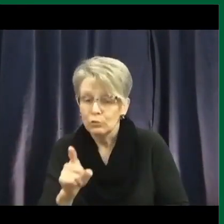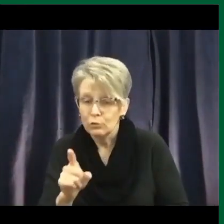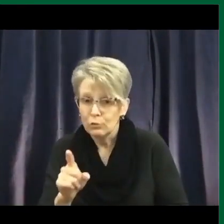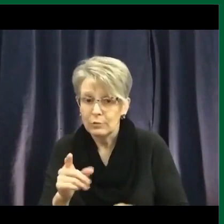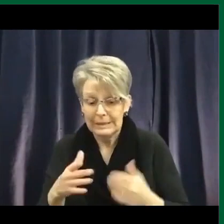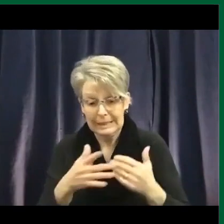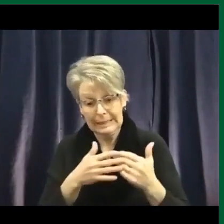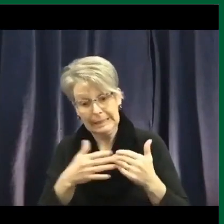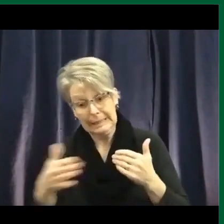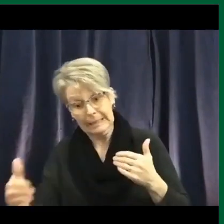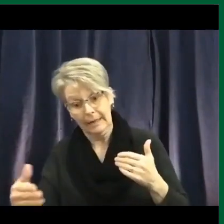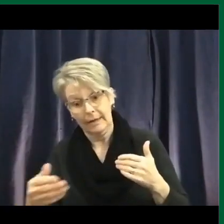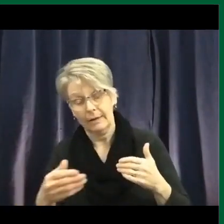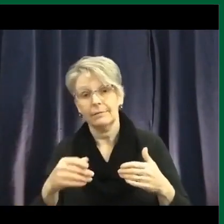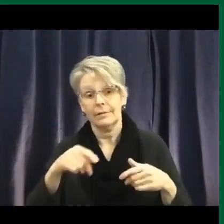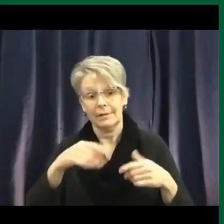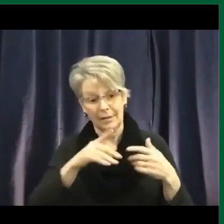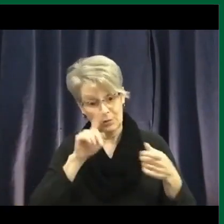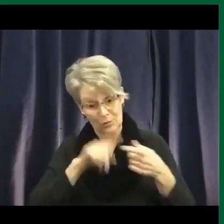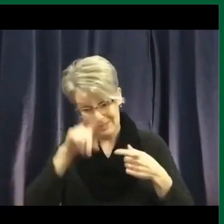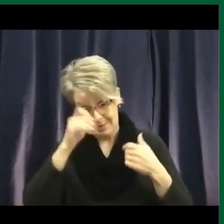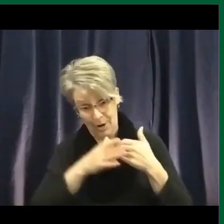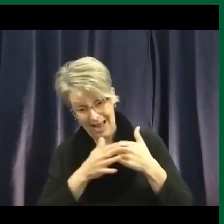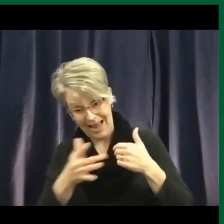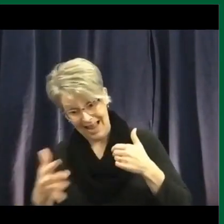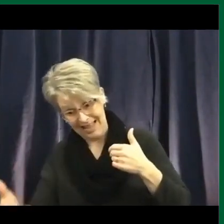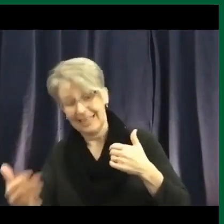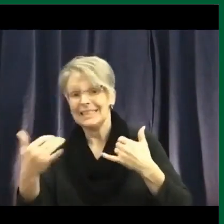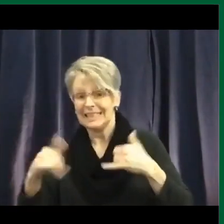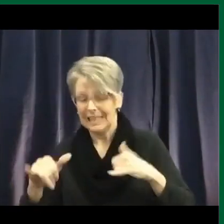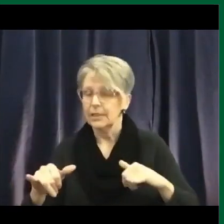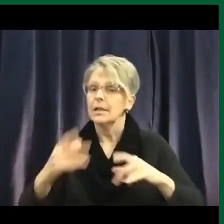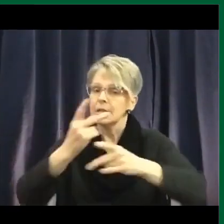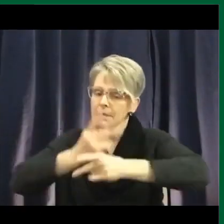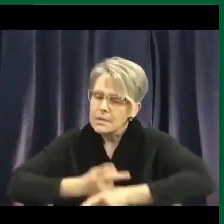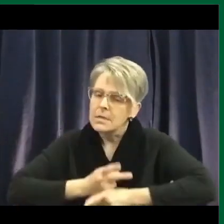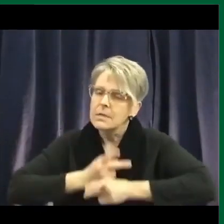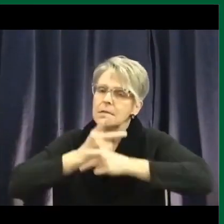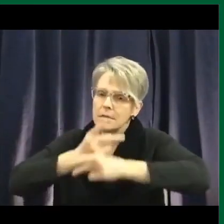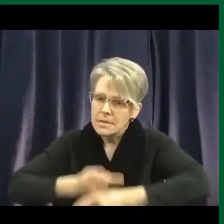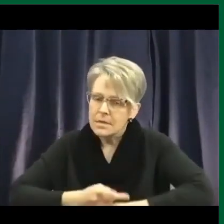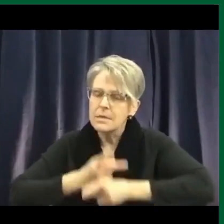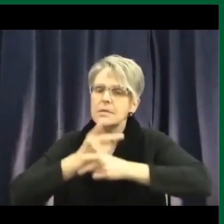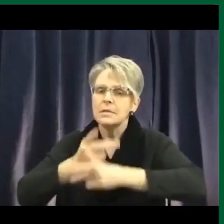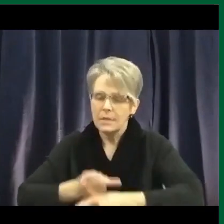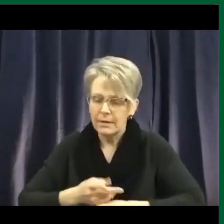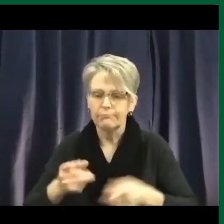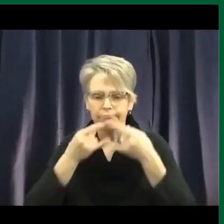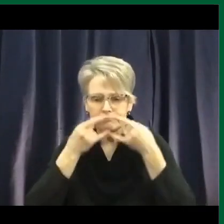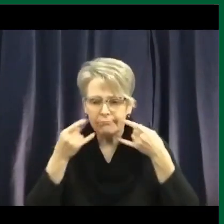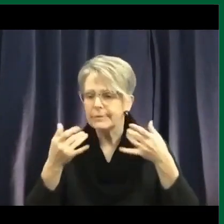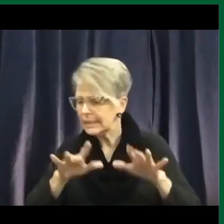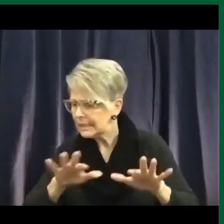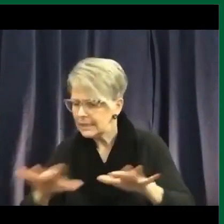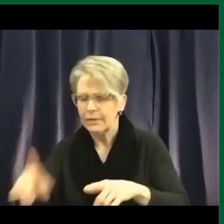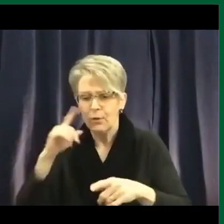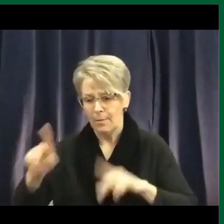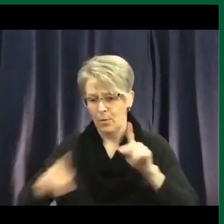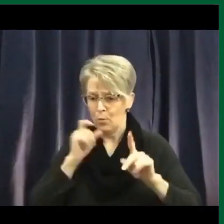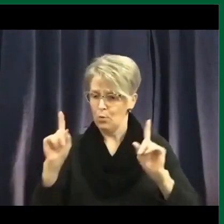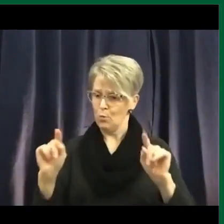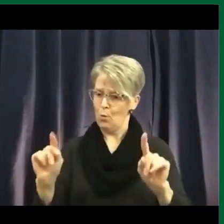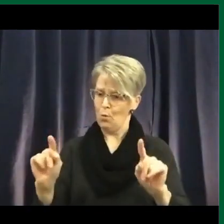next number of weeks and into the summer, in as safe a manner as they possibly can on behalf of their congregation and all of those that attend. With respect